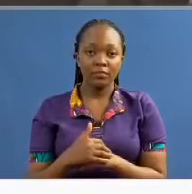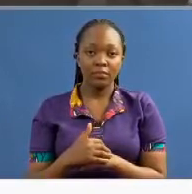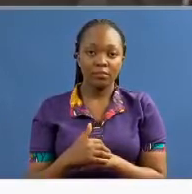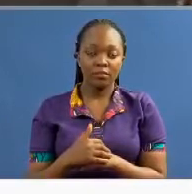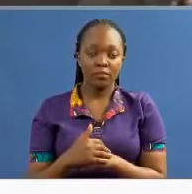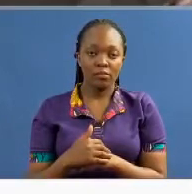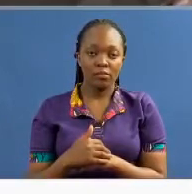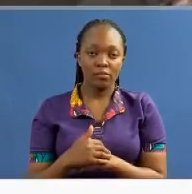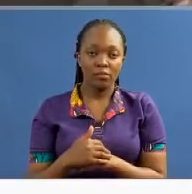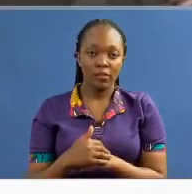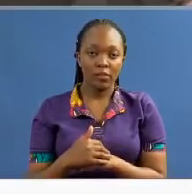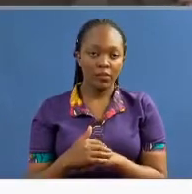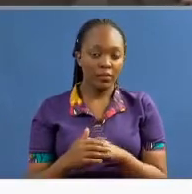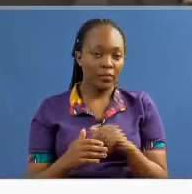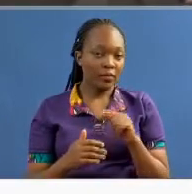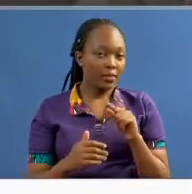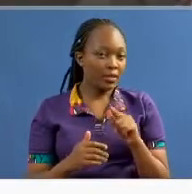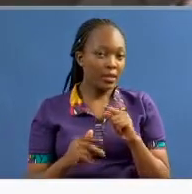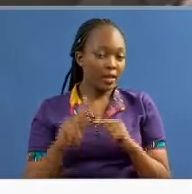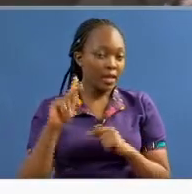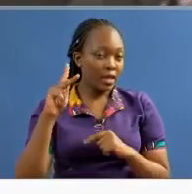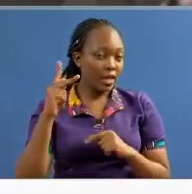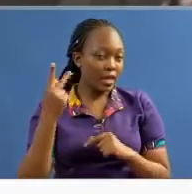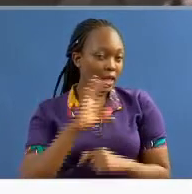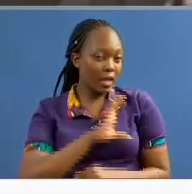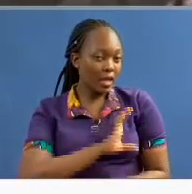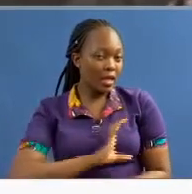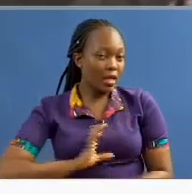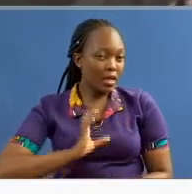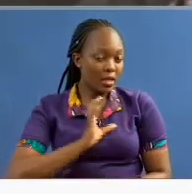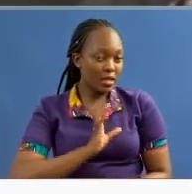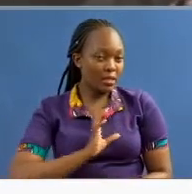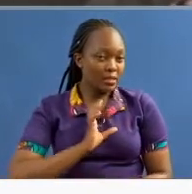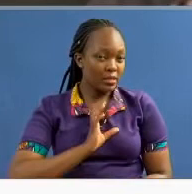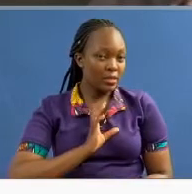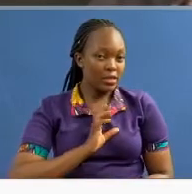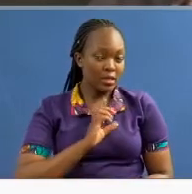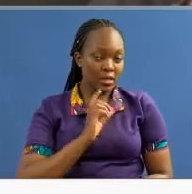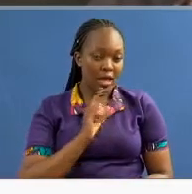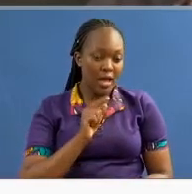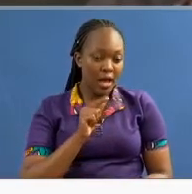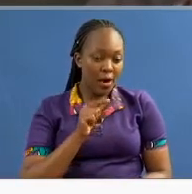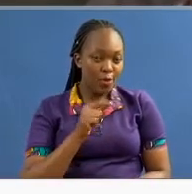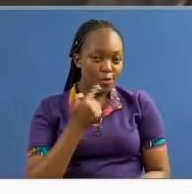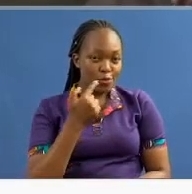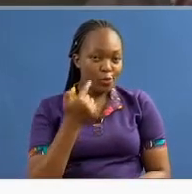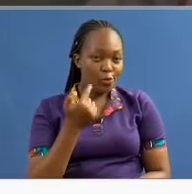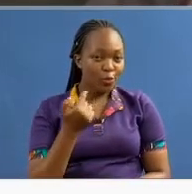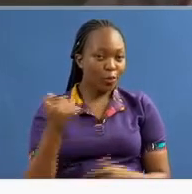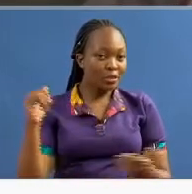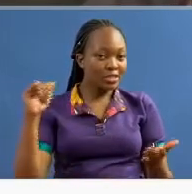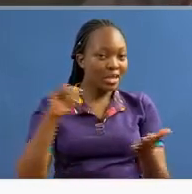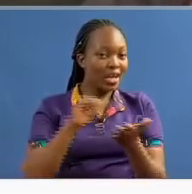The case is a Kenya citizen who traveled back to